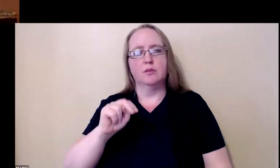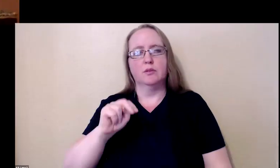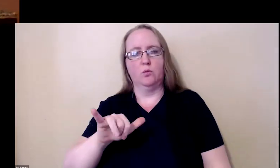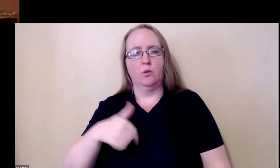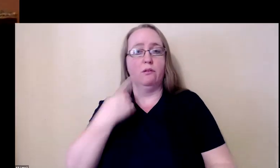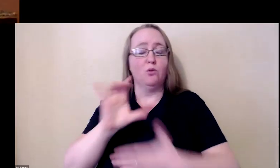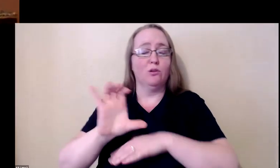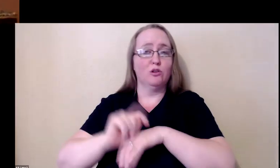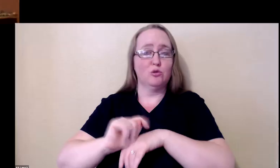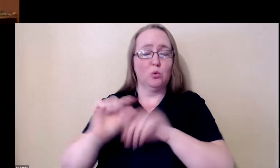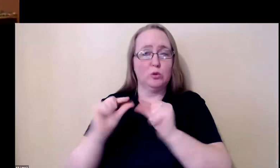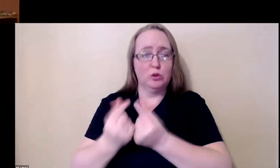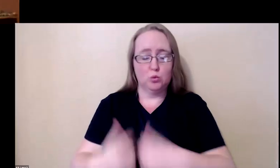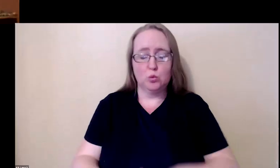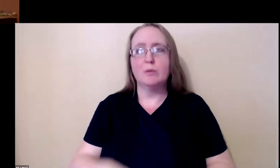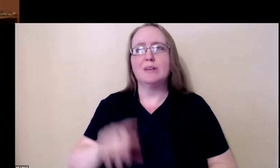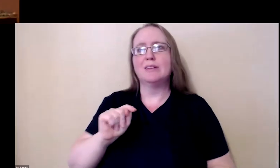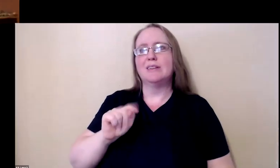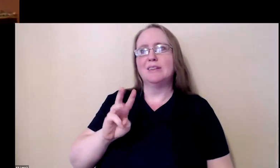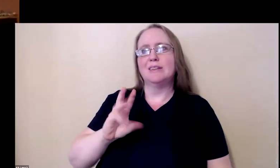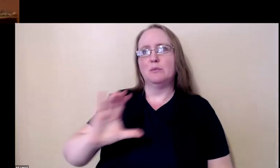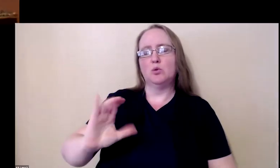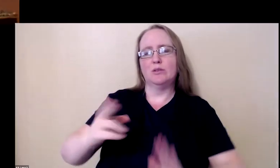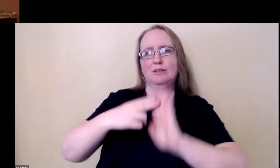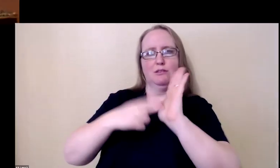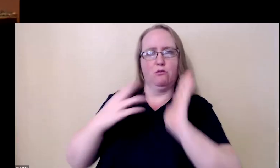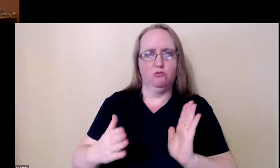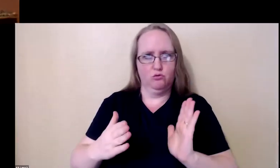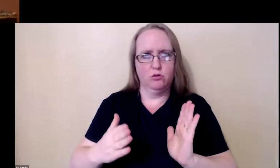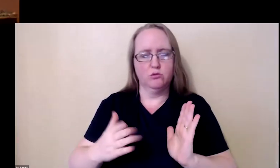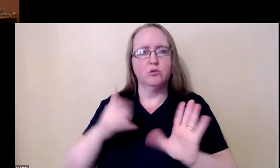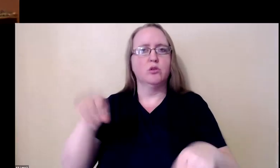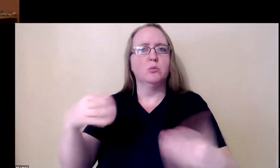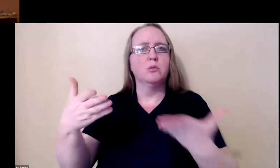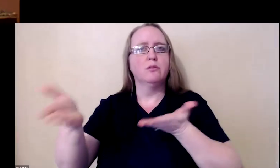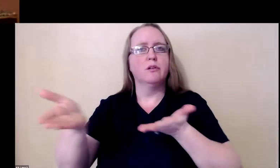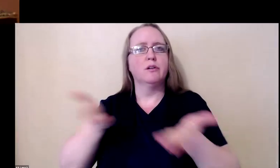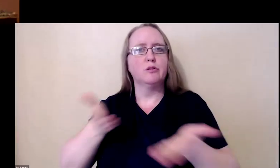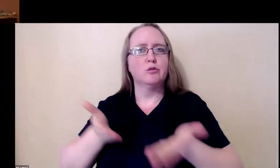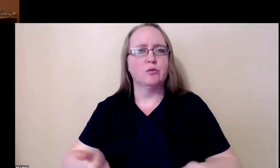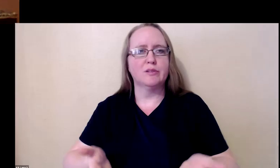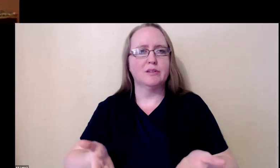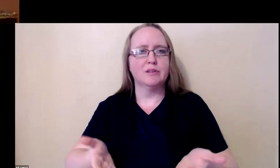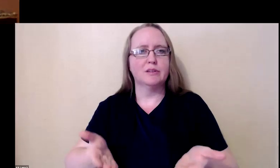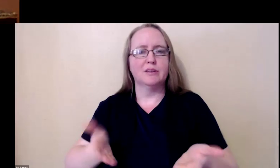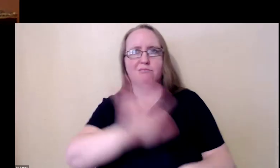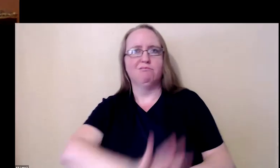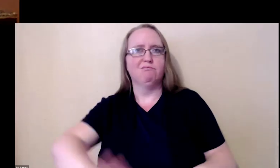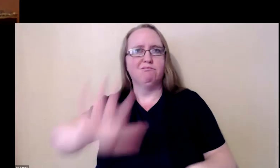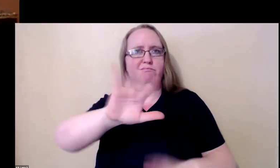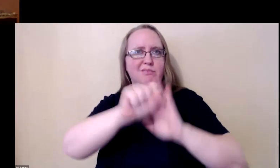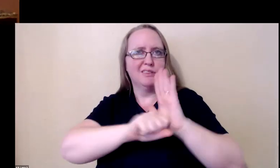Group. We are a TWC contractor, and we provide services throughout the state of